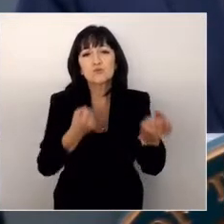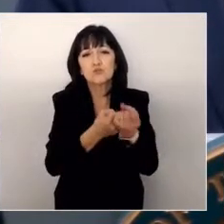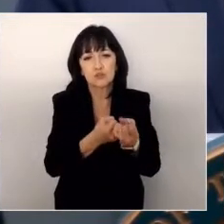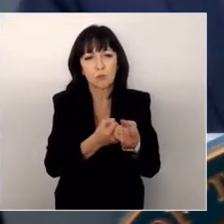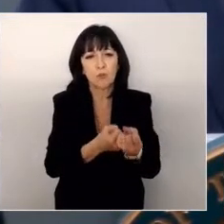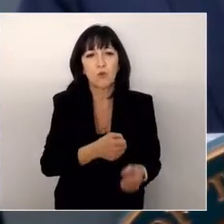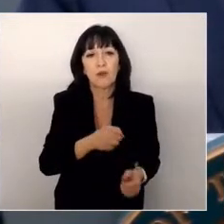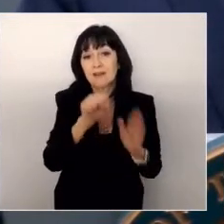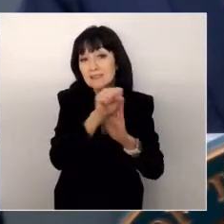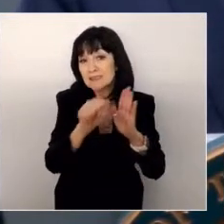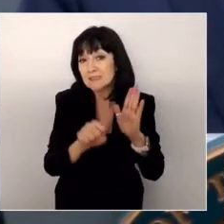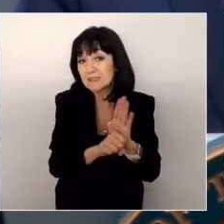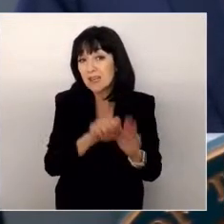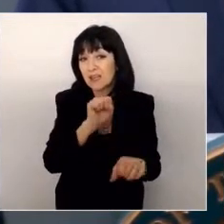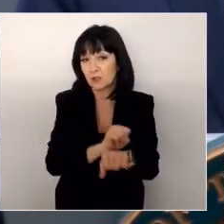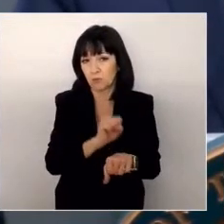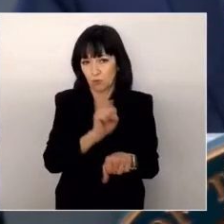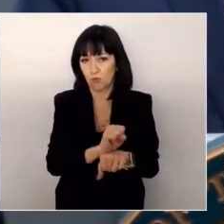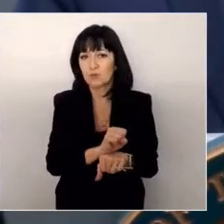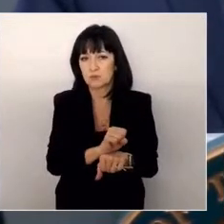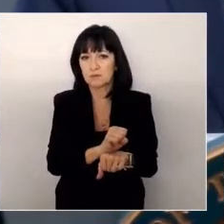the private sector.